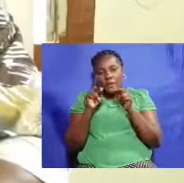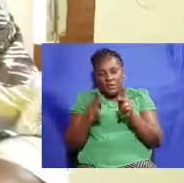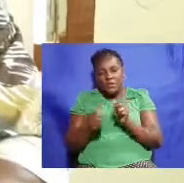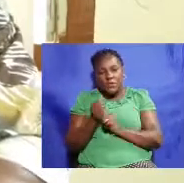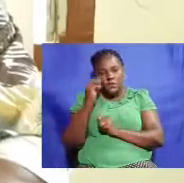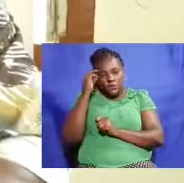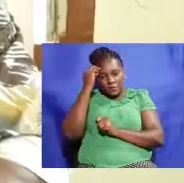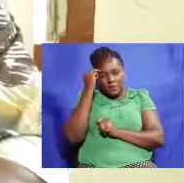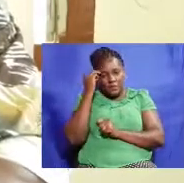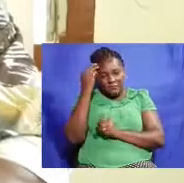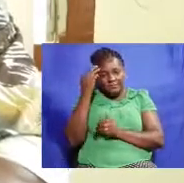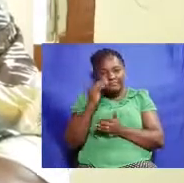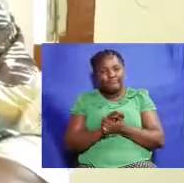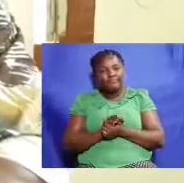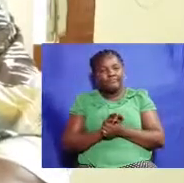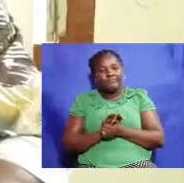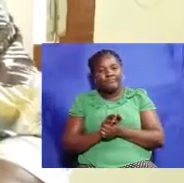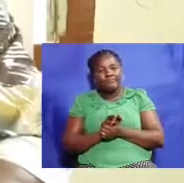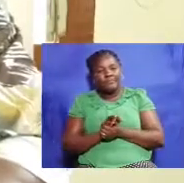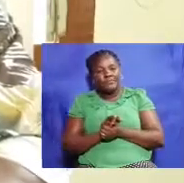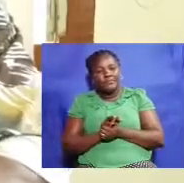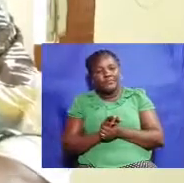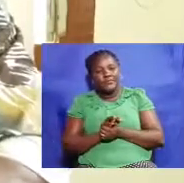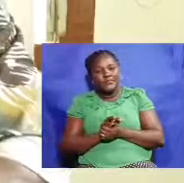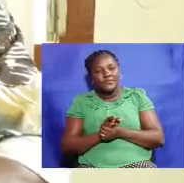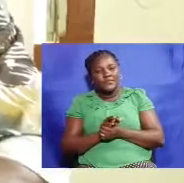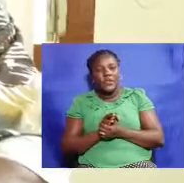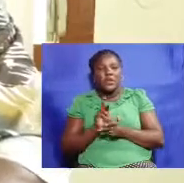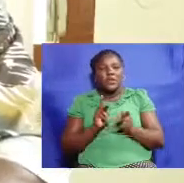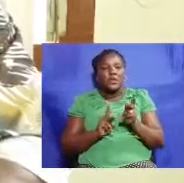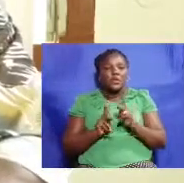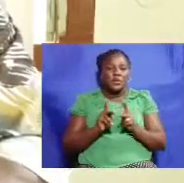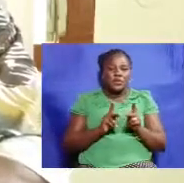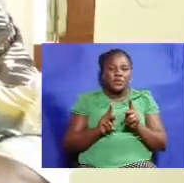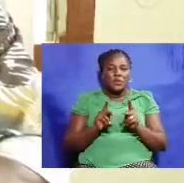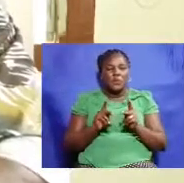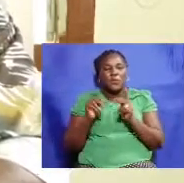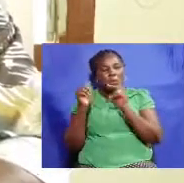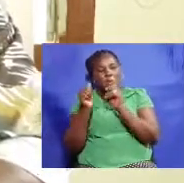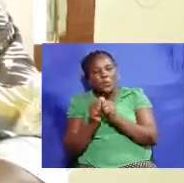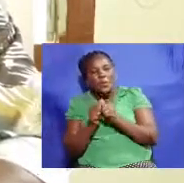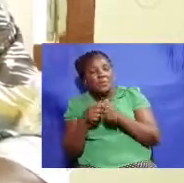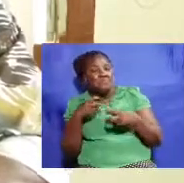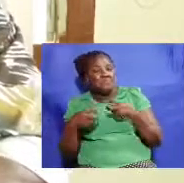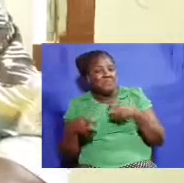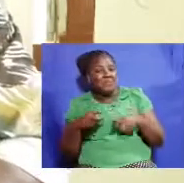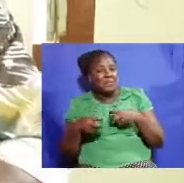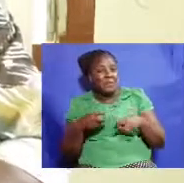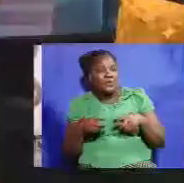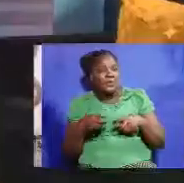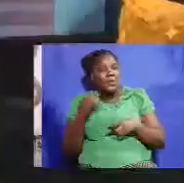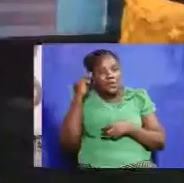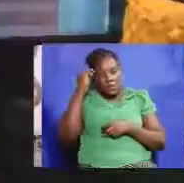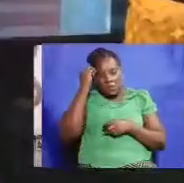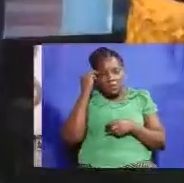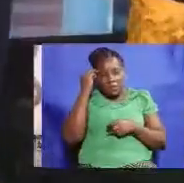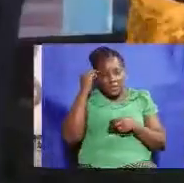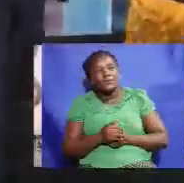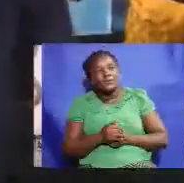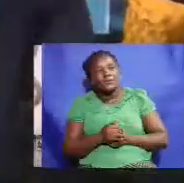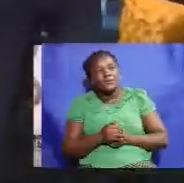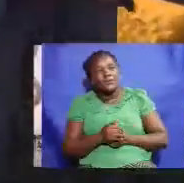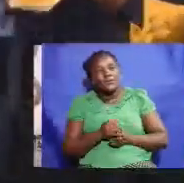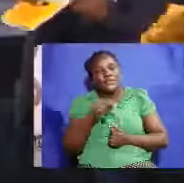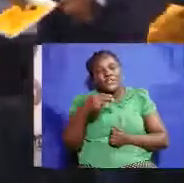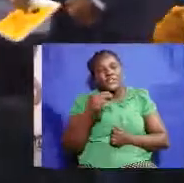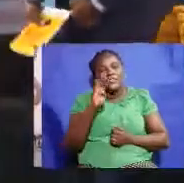they delve straight into the nitty-gritties of people with vulnerable situations and conditions, and mental health is not left out.